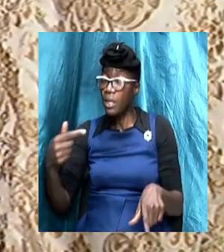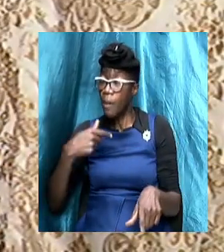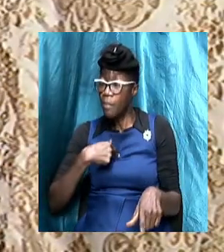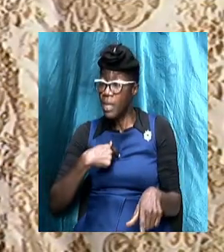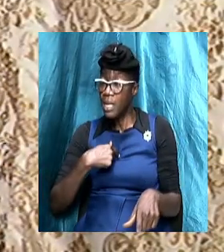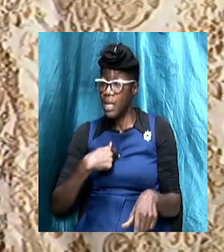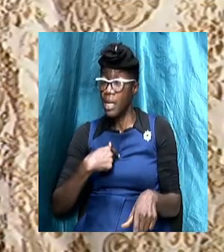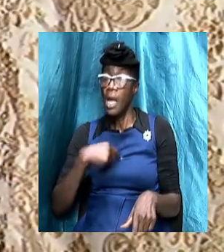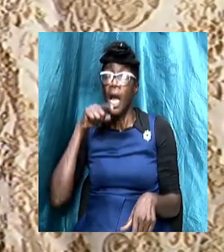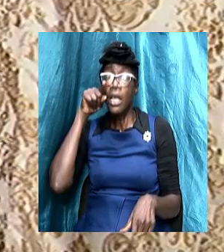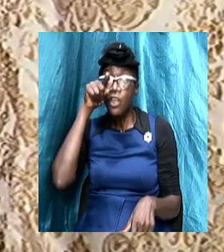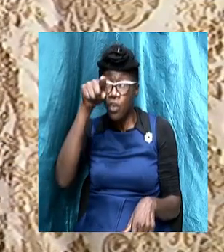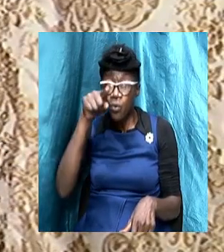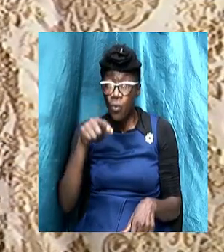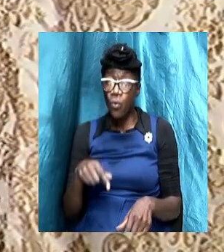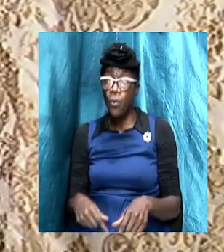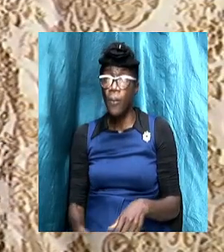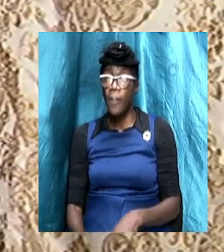Help me, Holy Ghost.